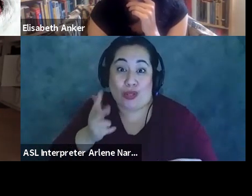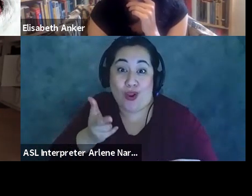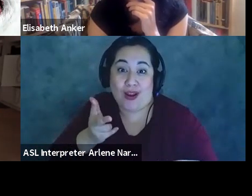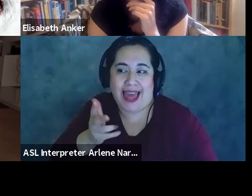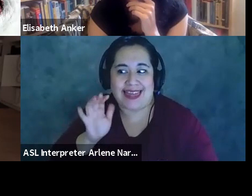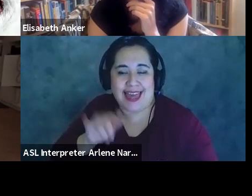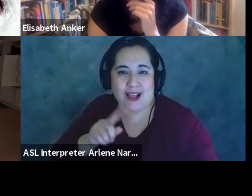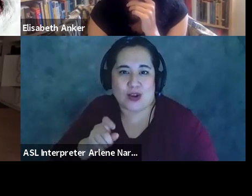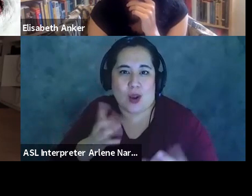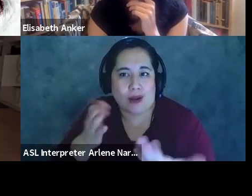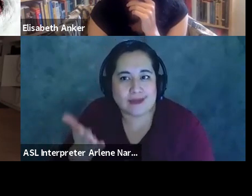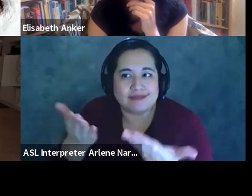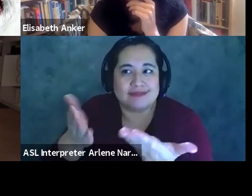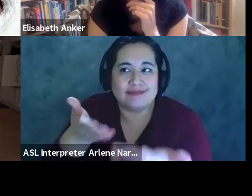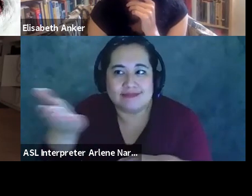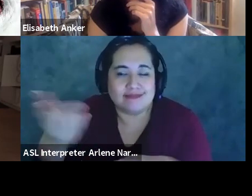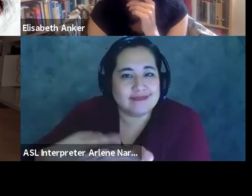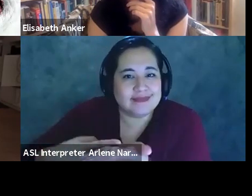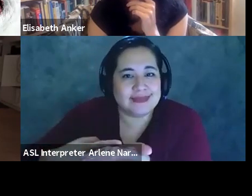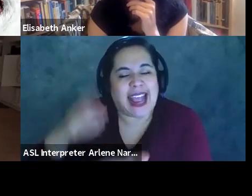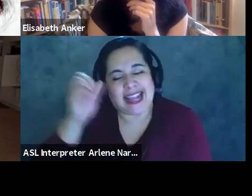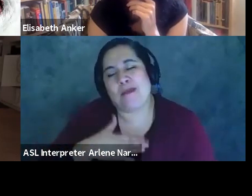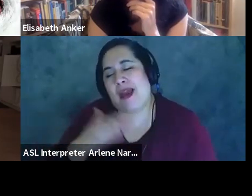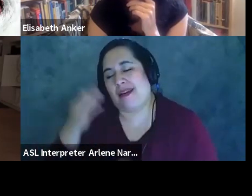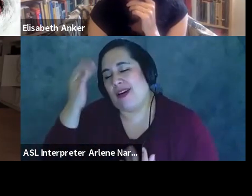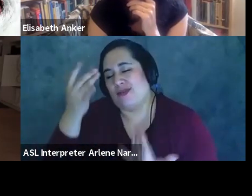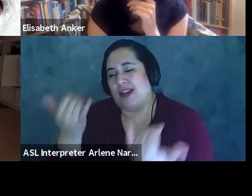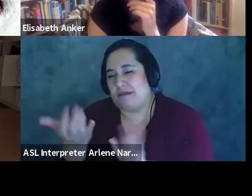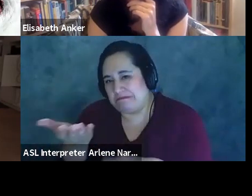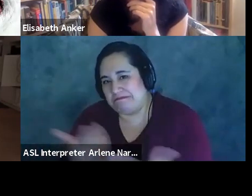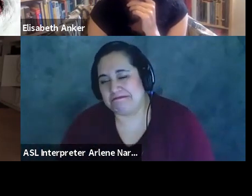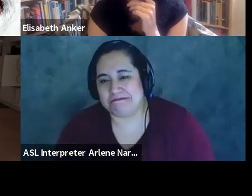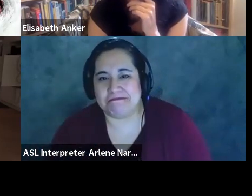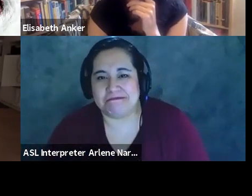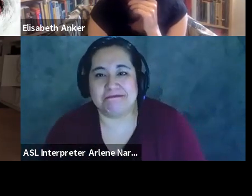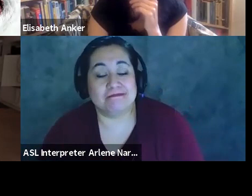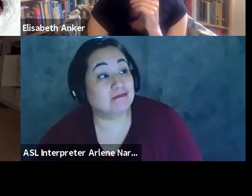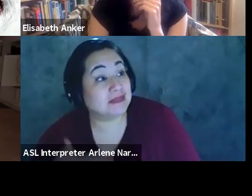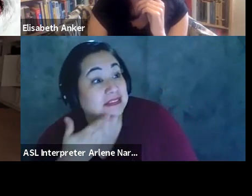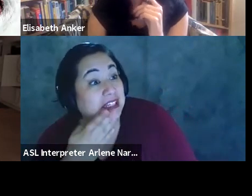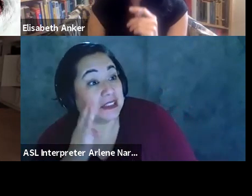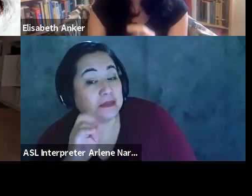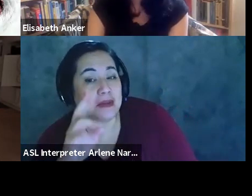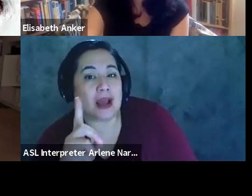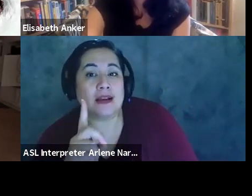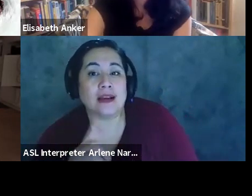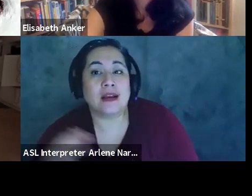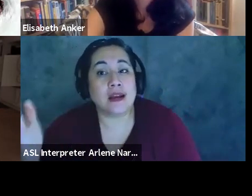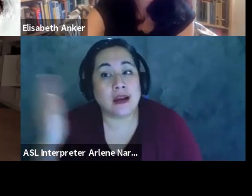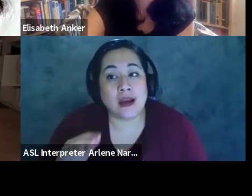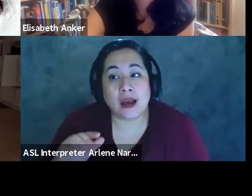up on discussion as well. So I guess those are my opening thoughts on that. So. Thanks, Brad. Libby, do you want